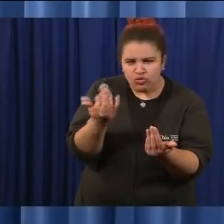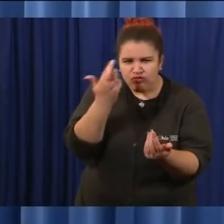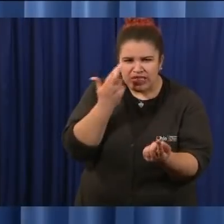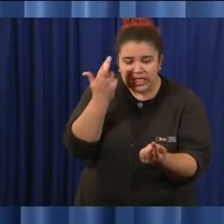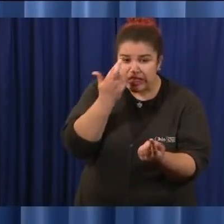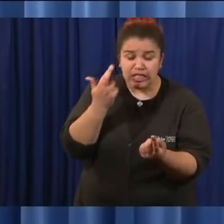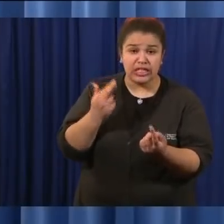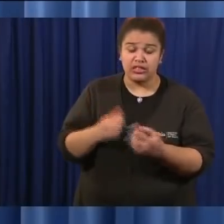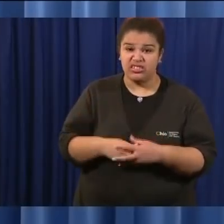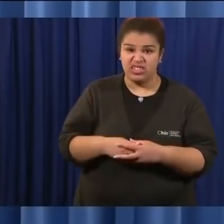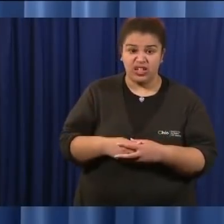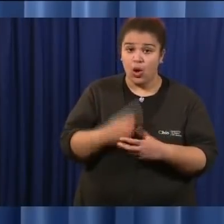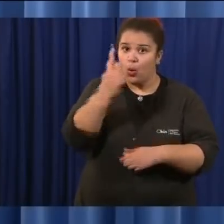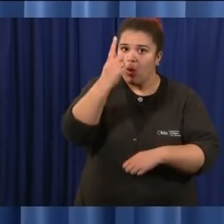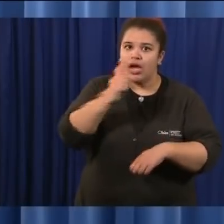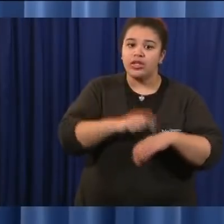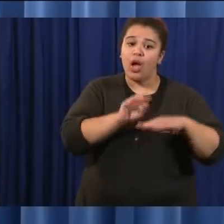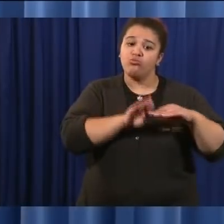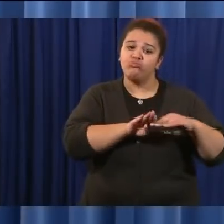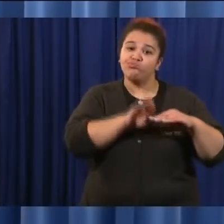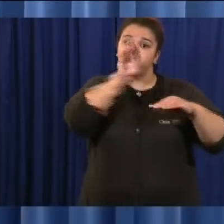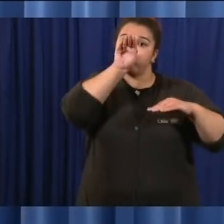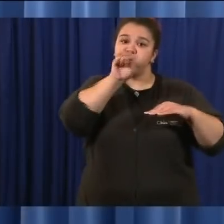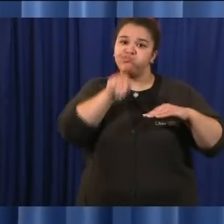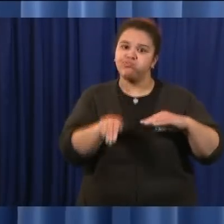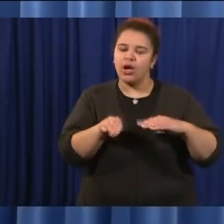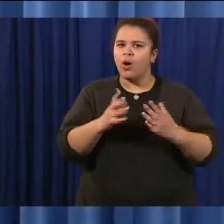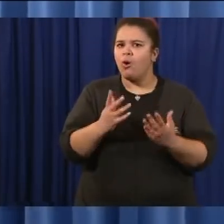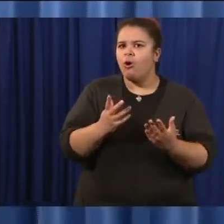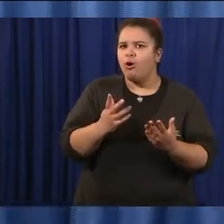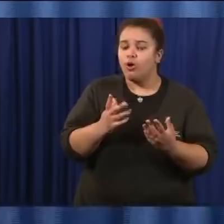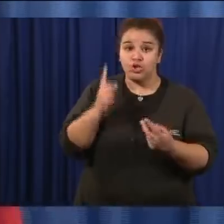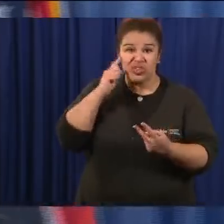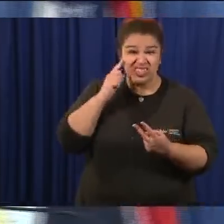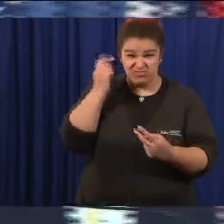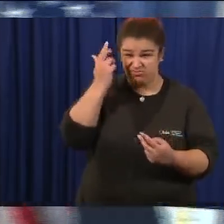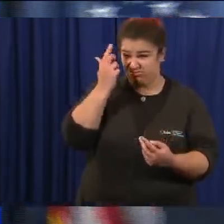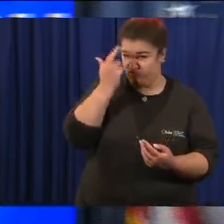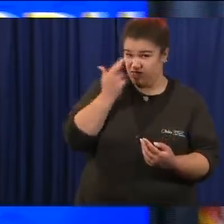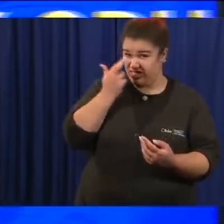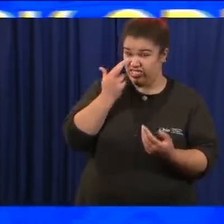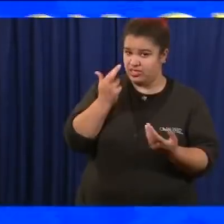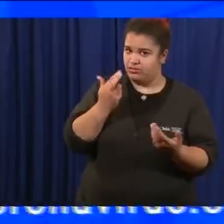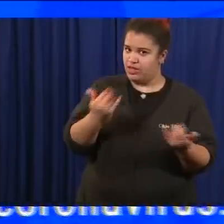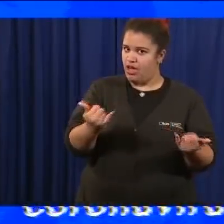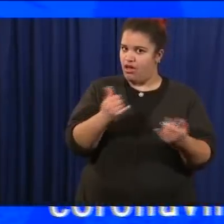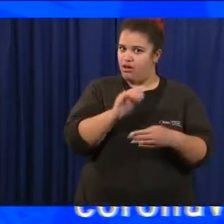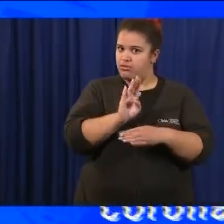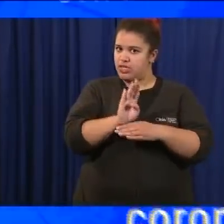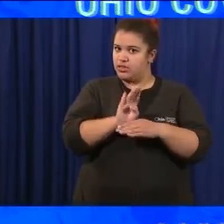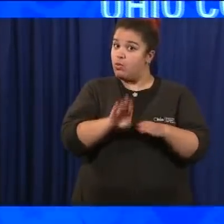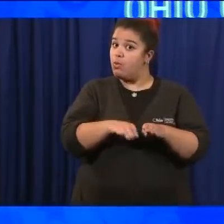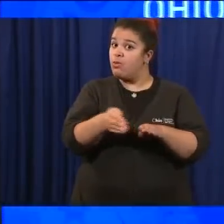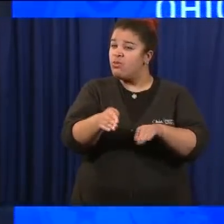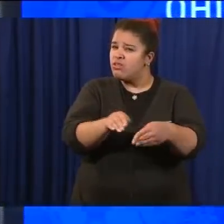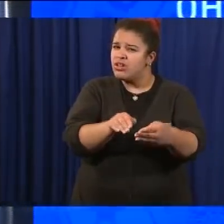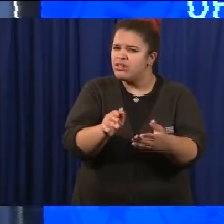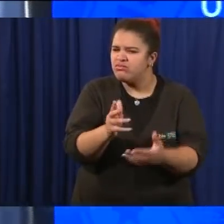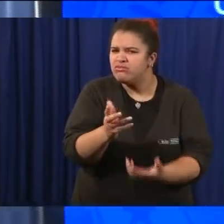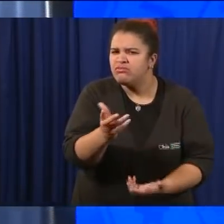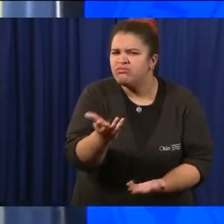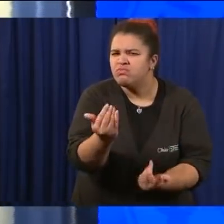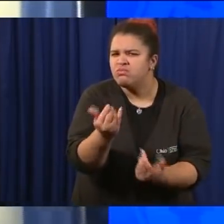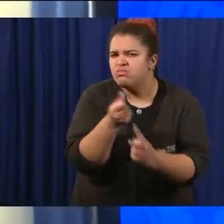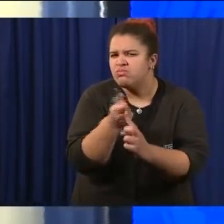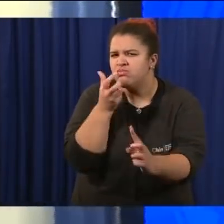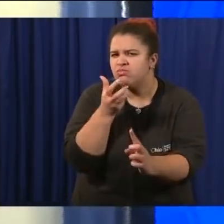amid the reopening? Thank you, Randy. So we